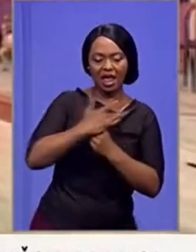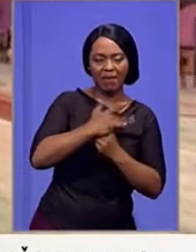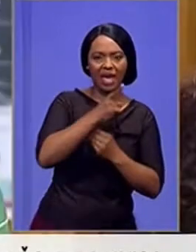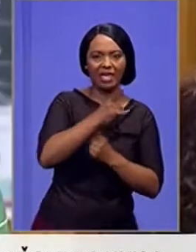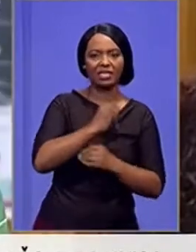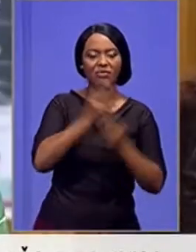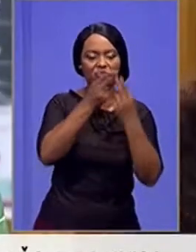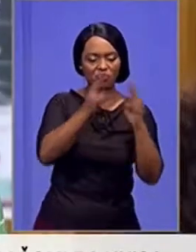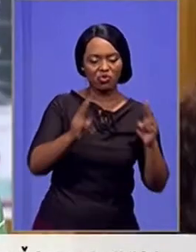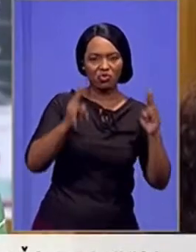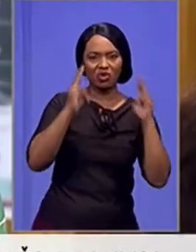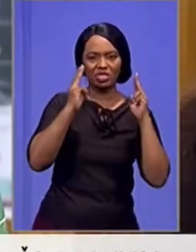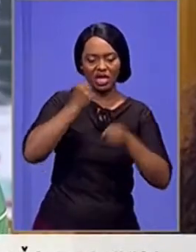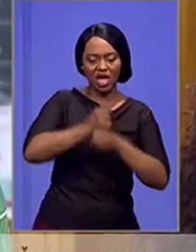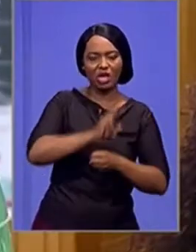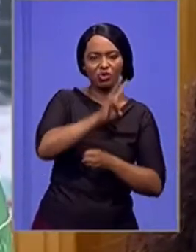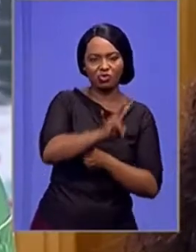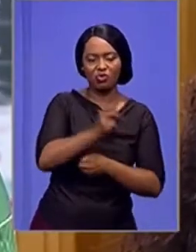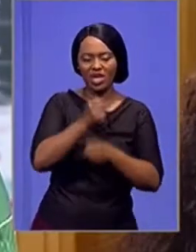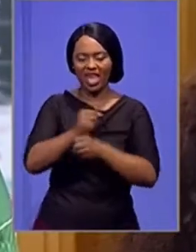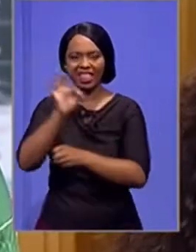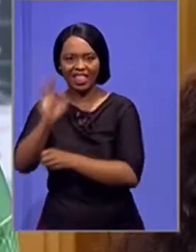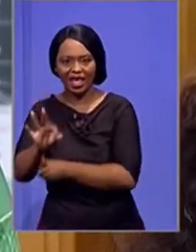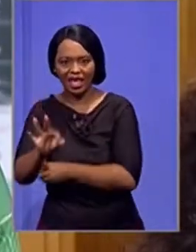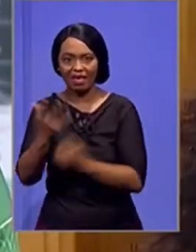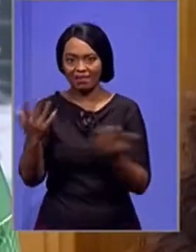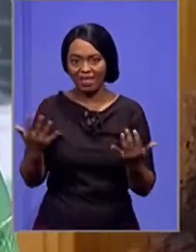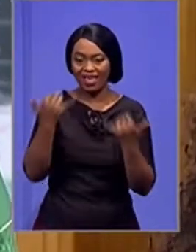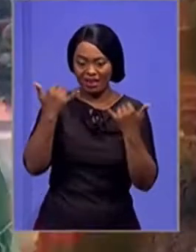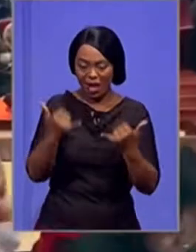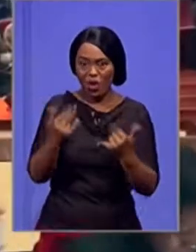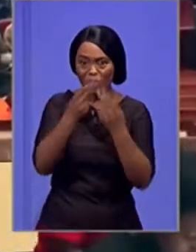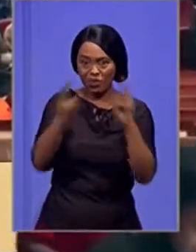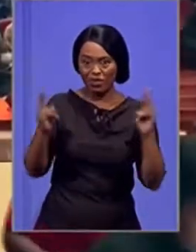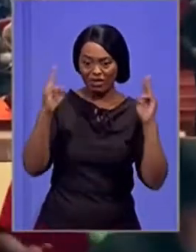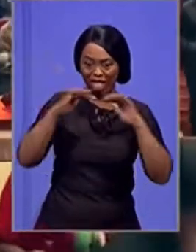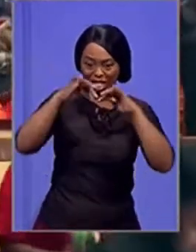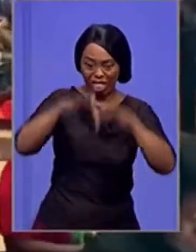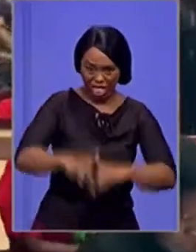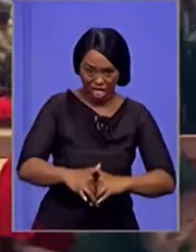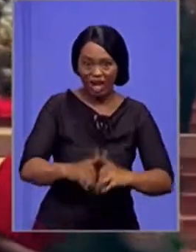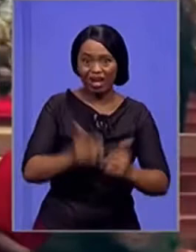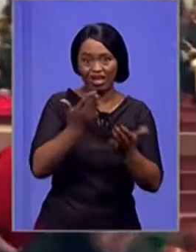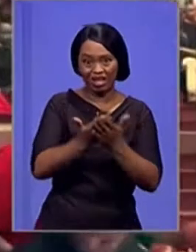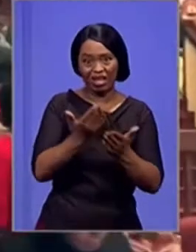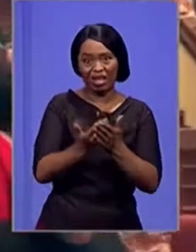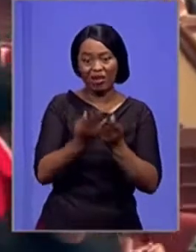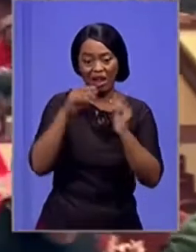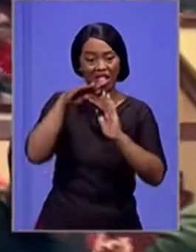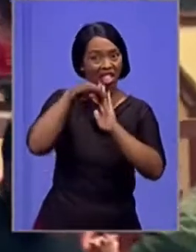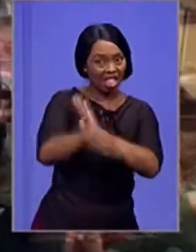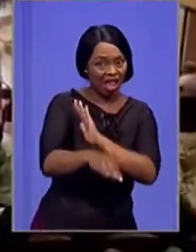institution in the next 2 years or 3 years and might lead the institution to being bankrupt. A go dipego tša tshenyo ya